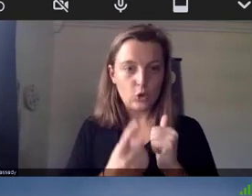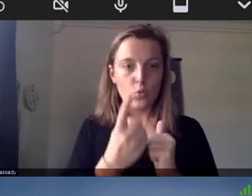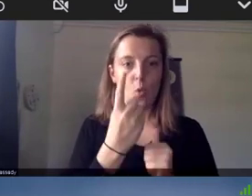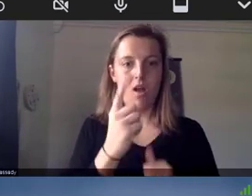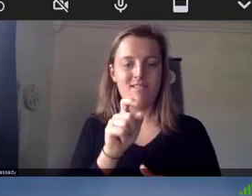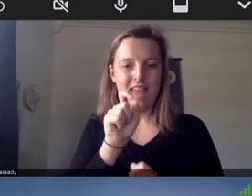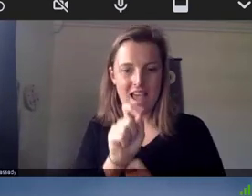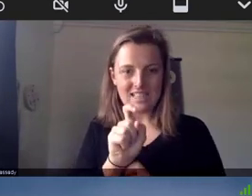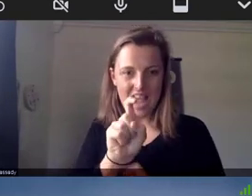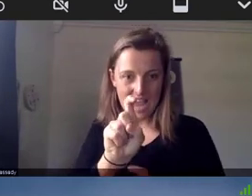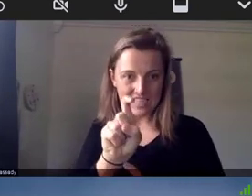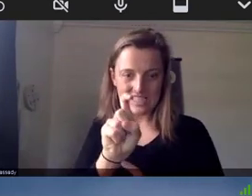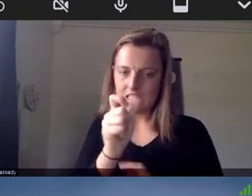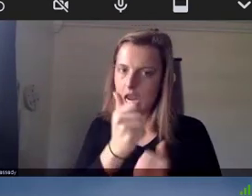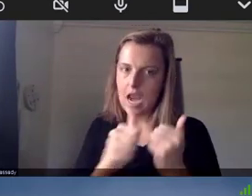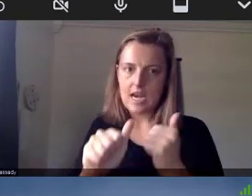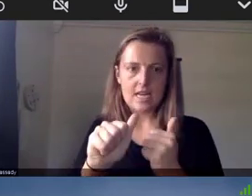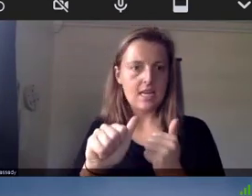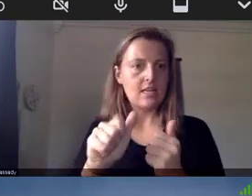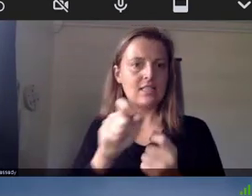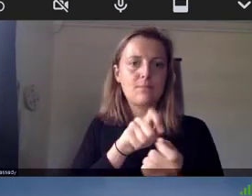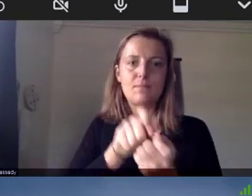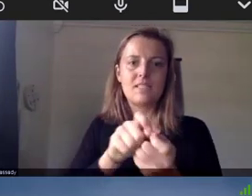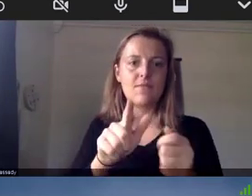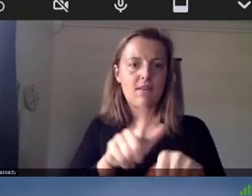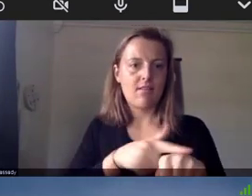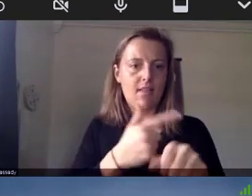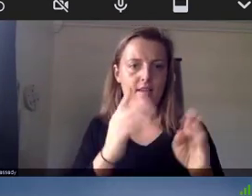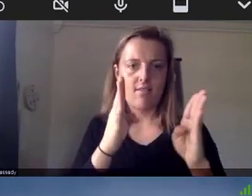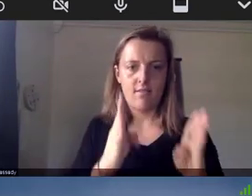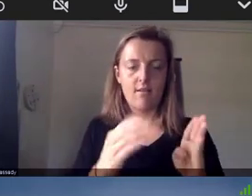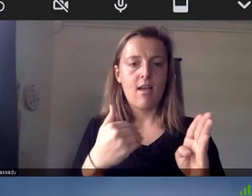the temperature in the perimeter of that duct is constant.